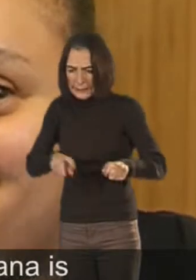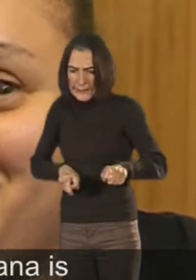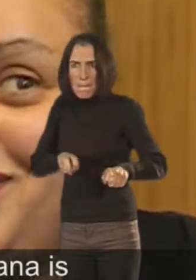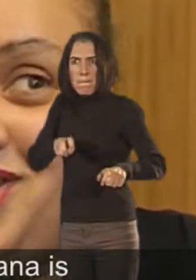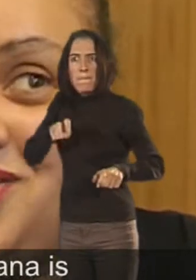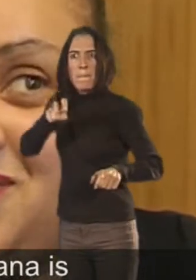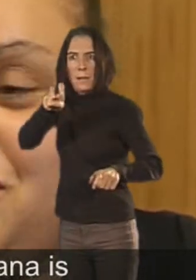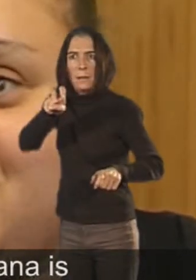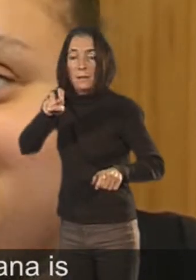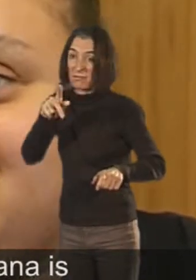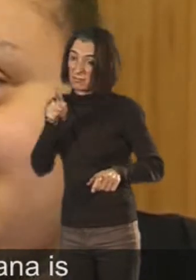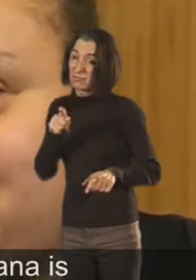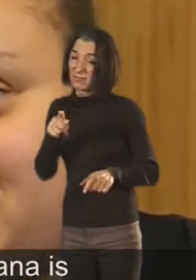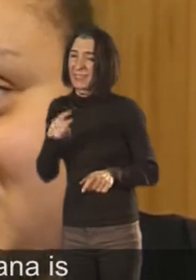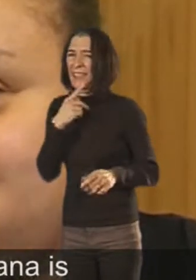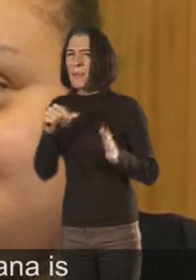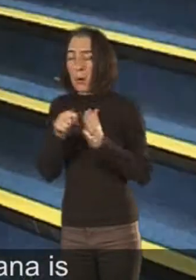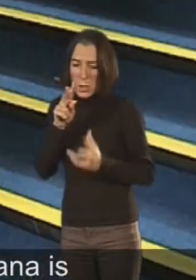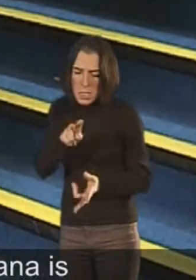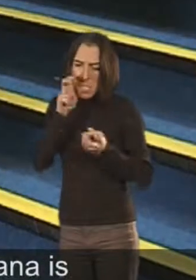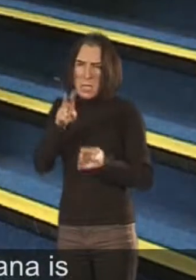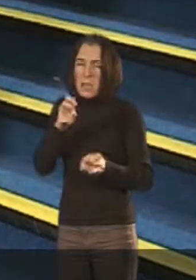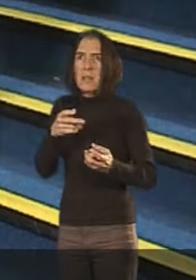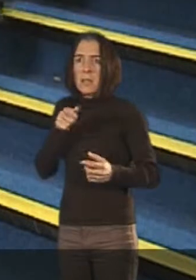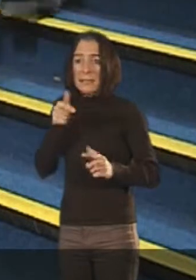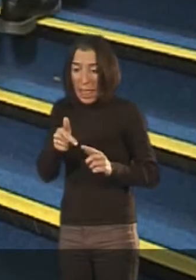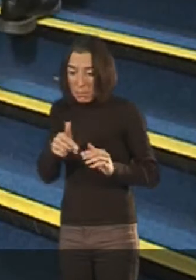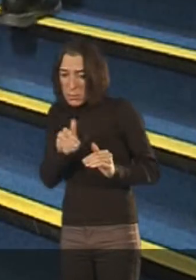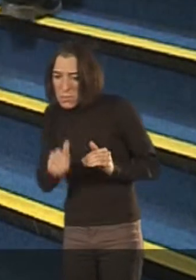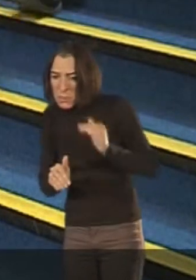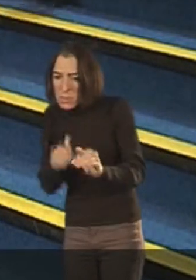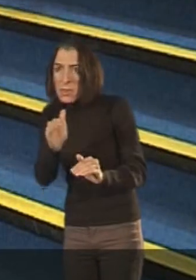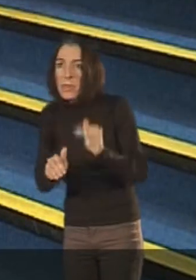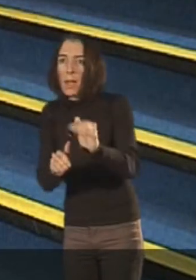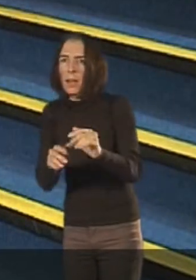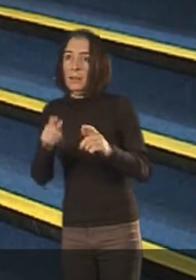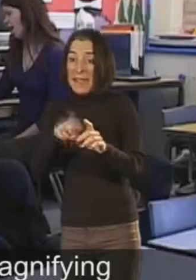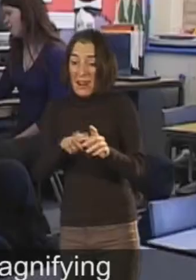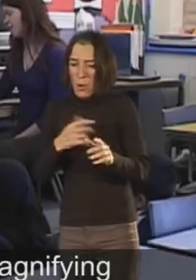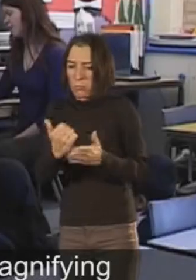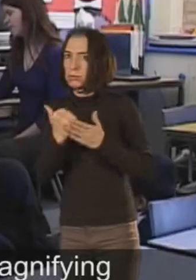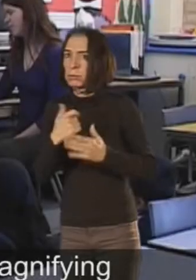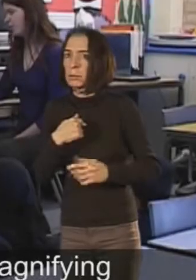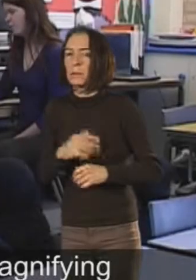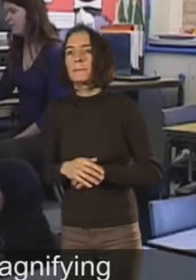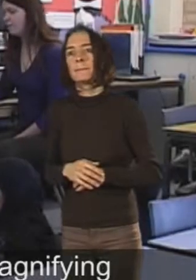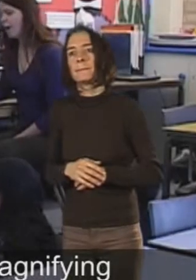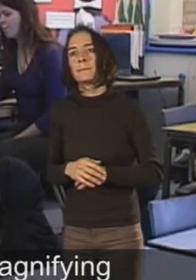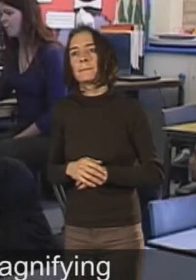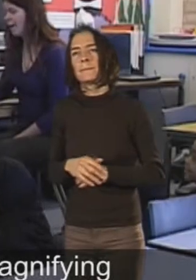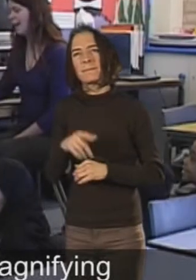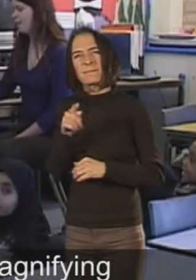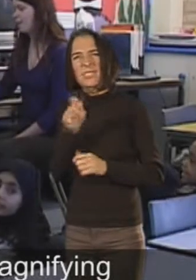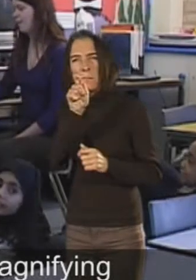because one of the issues for Rihanna is depth perception, so obviously having yellow lines helps her. We have small